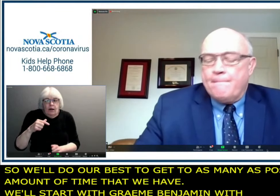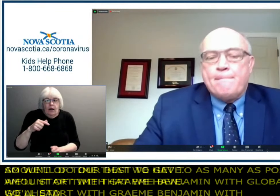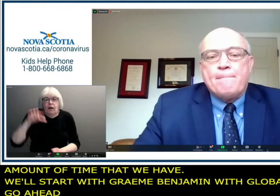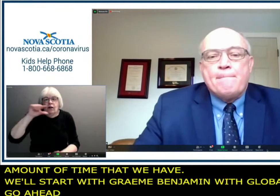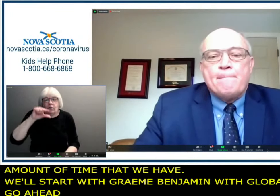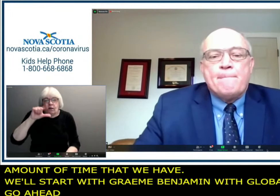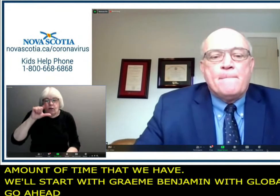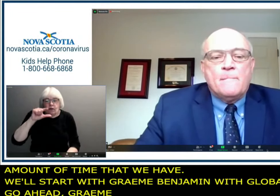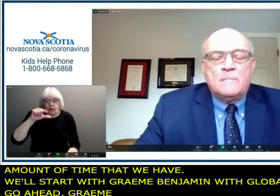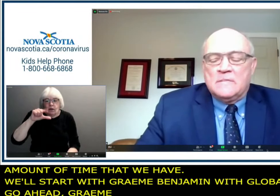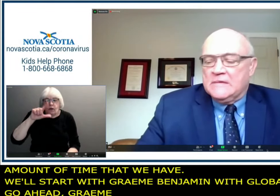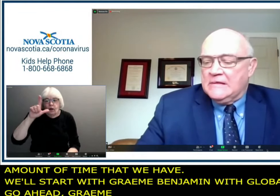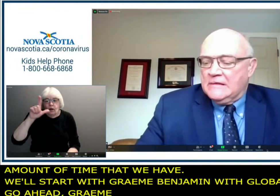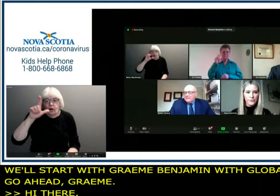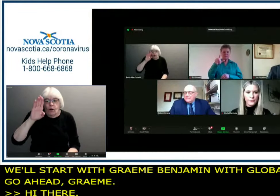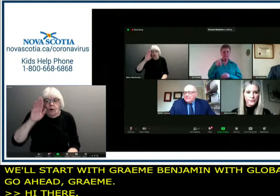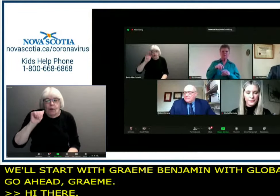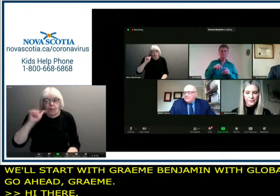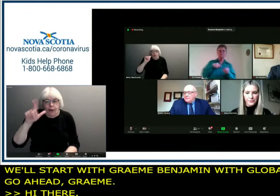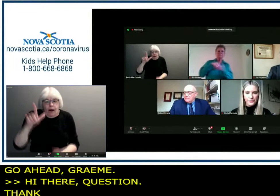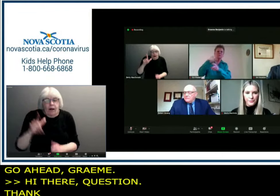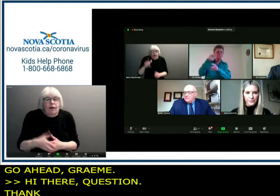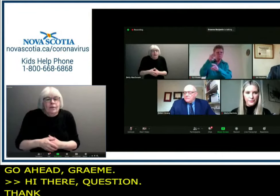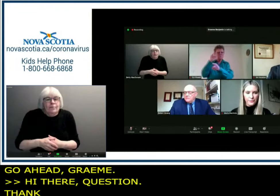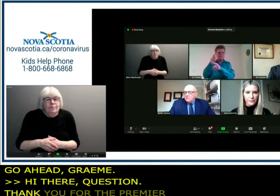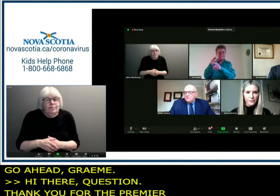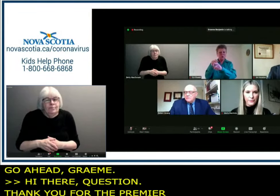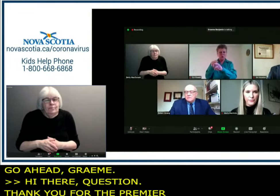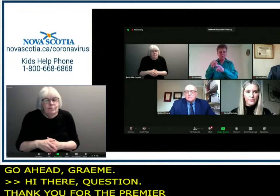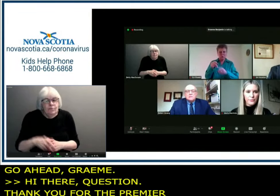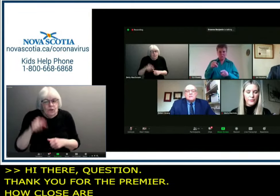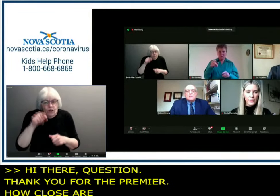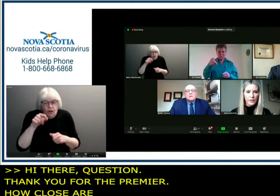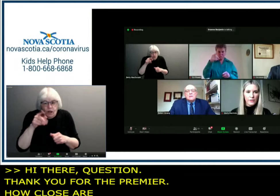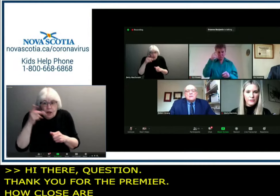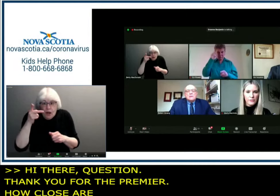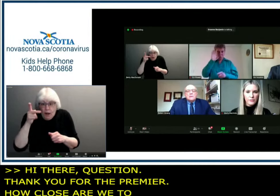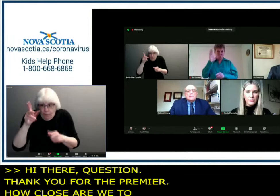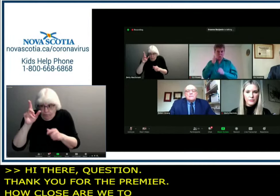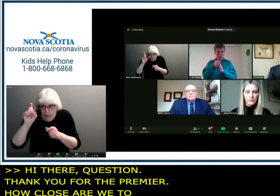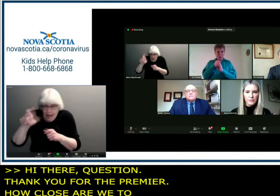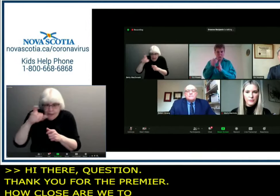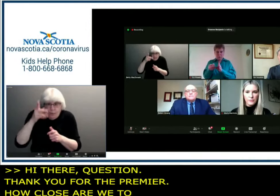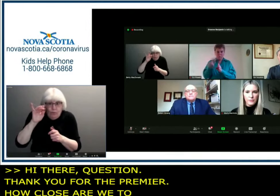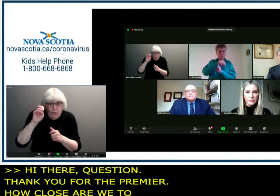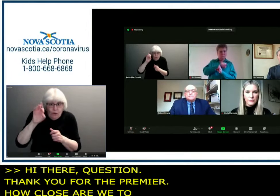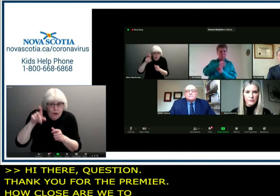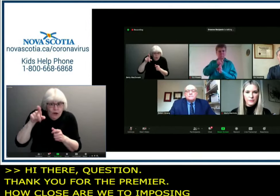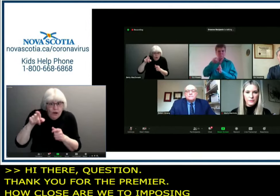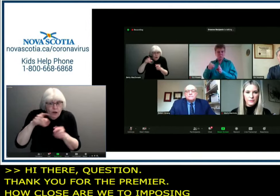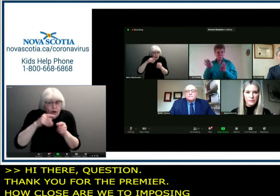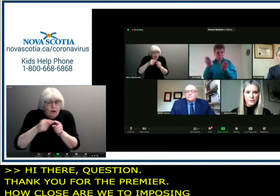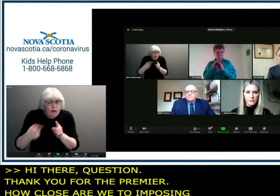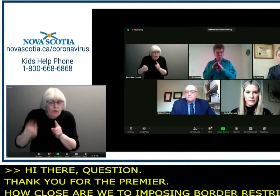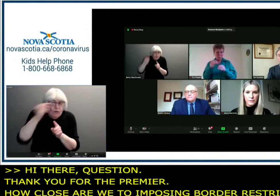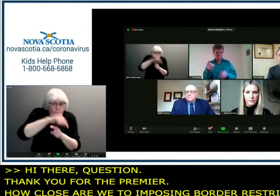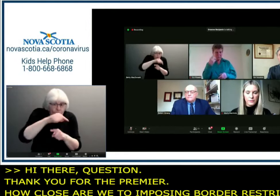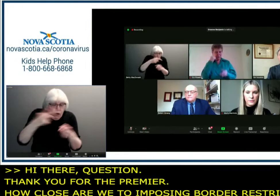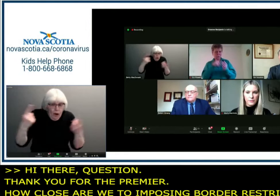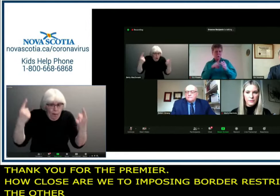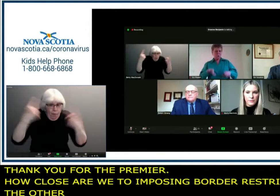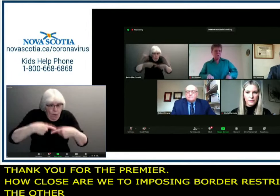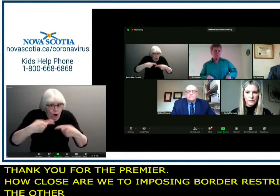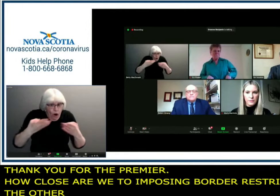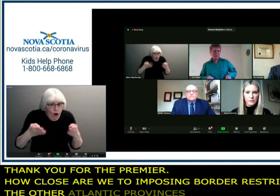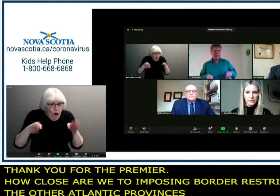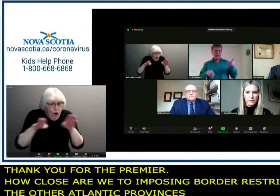Question for the Premier. How close are we to imposing border restrictions with the other Atlantic provinces? We've seen Newfoundland and Prince